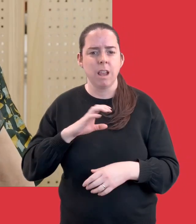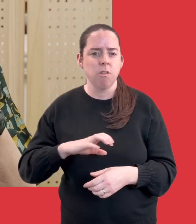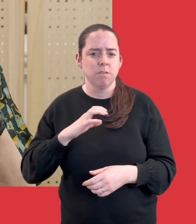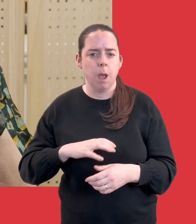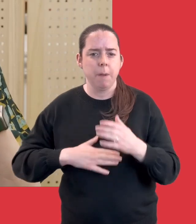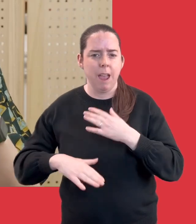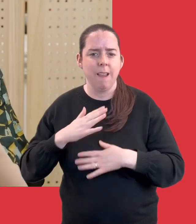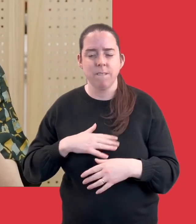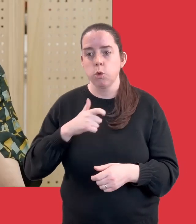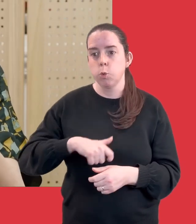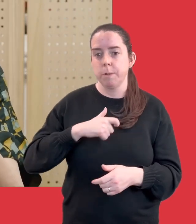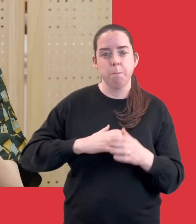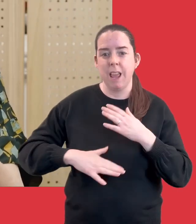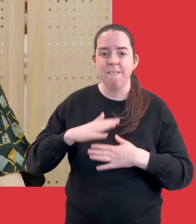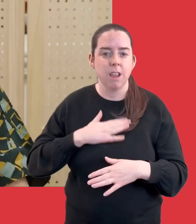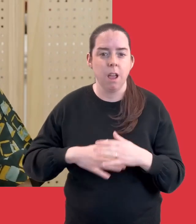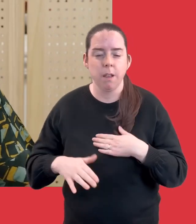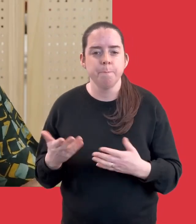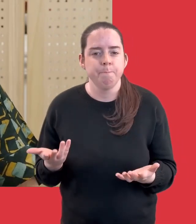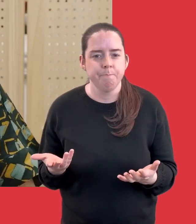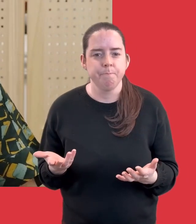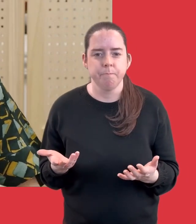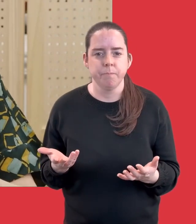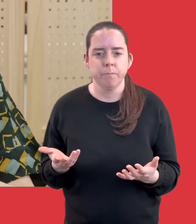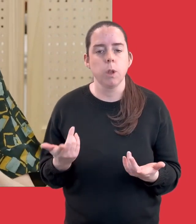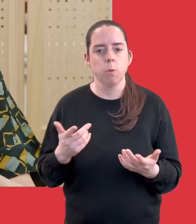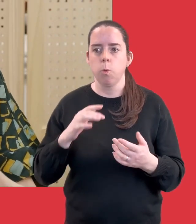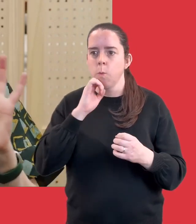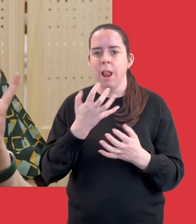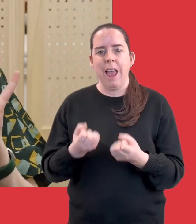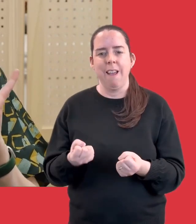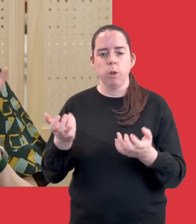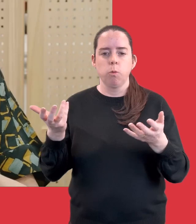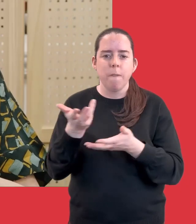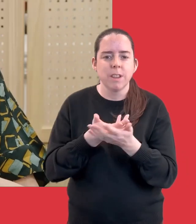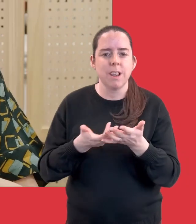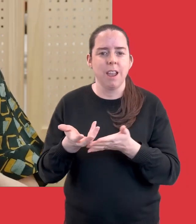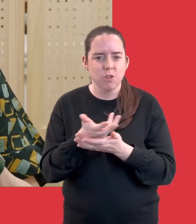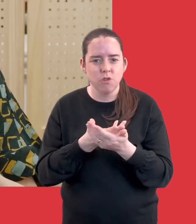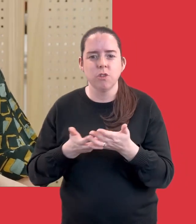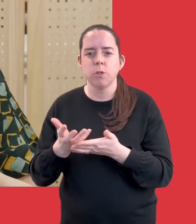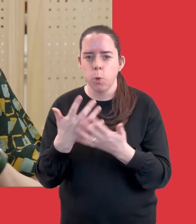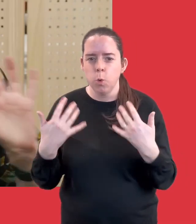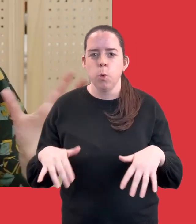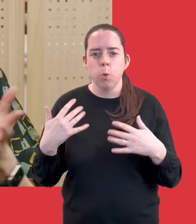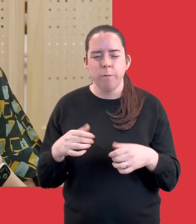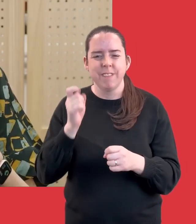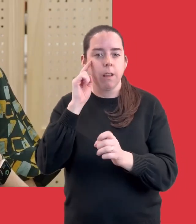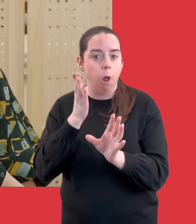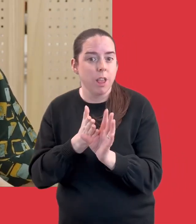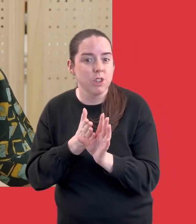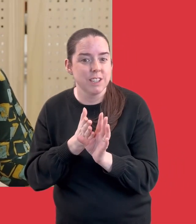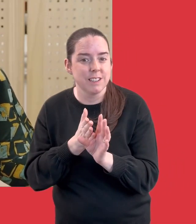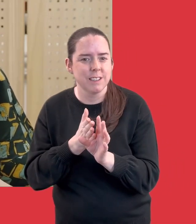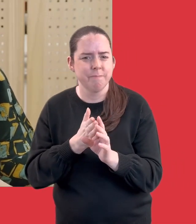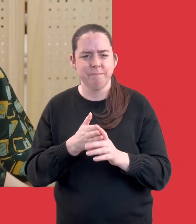behaviour, our human behaviour. So there'll be all sorts of great conversations about